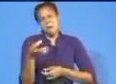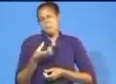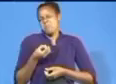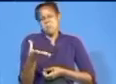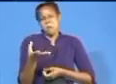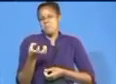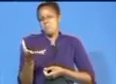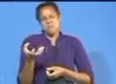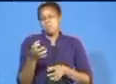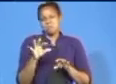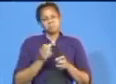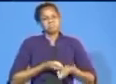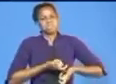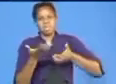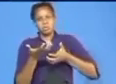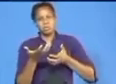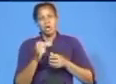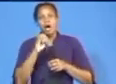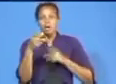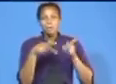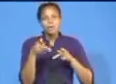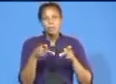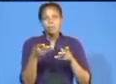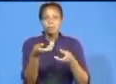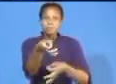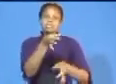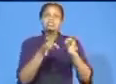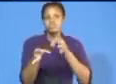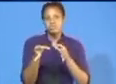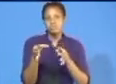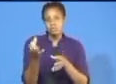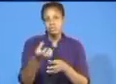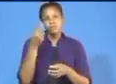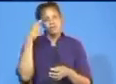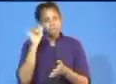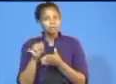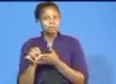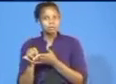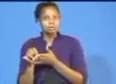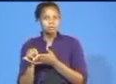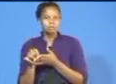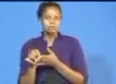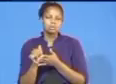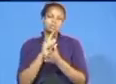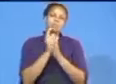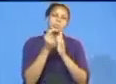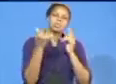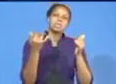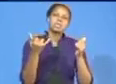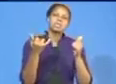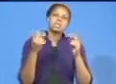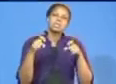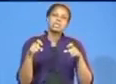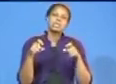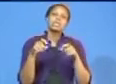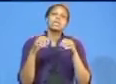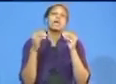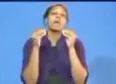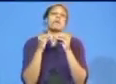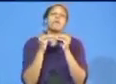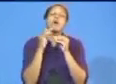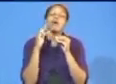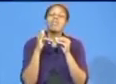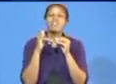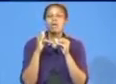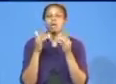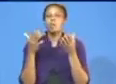moments. This moment needs more than what a man can supply. And I pray the living God that he would